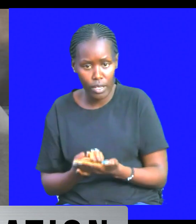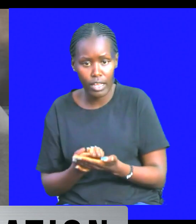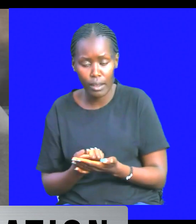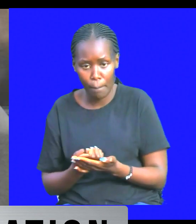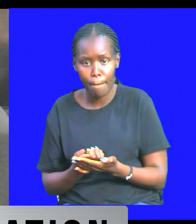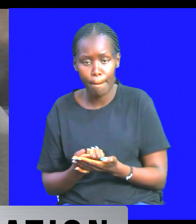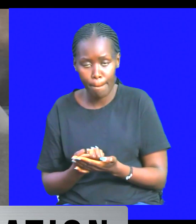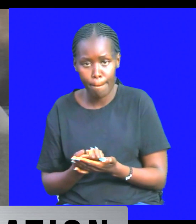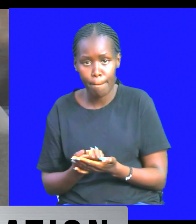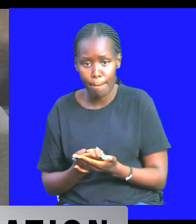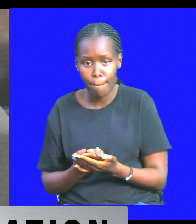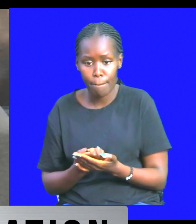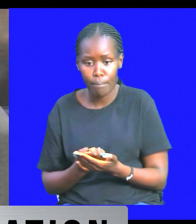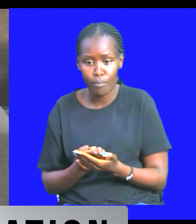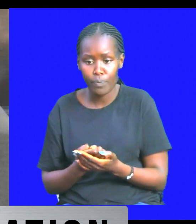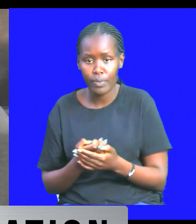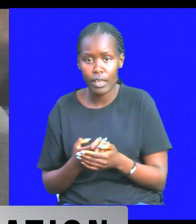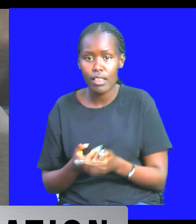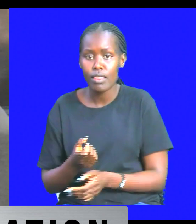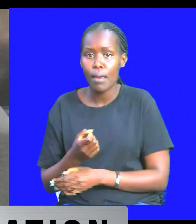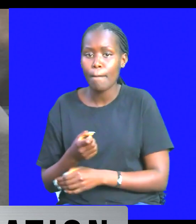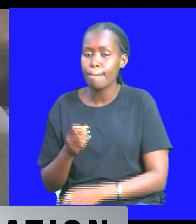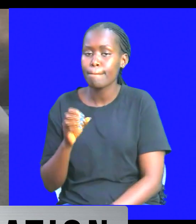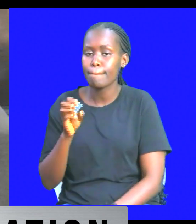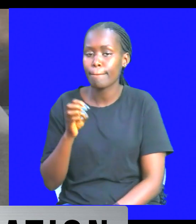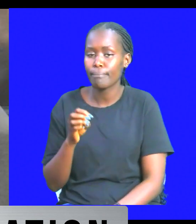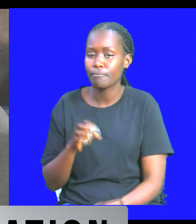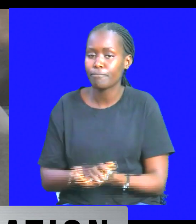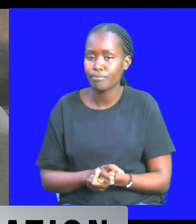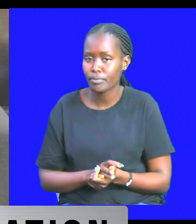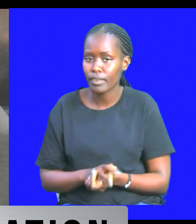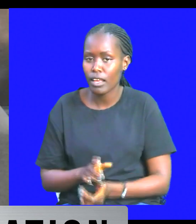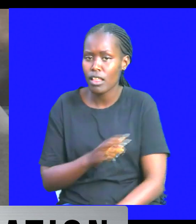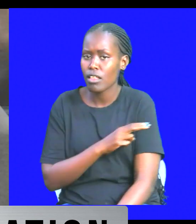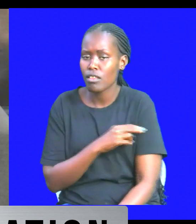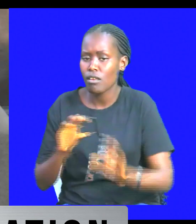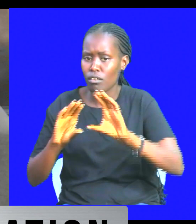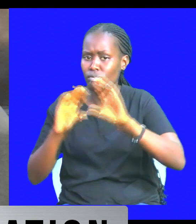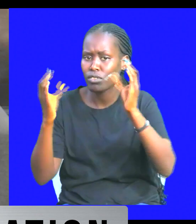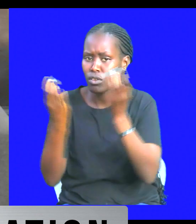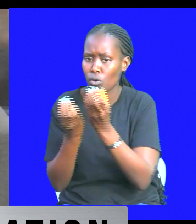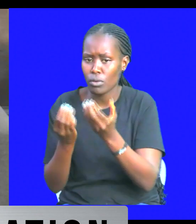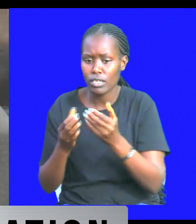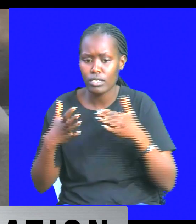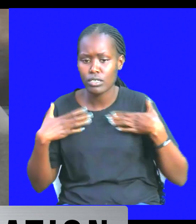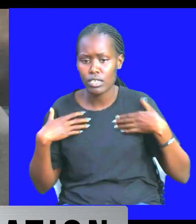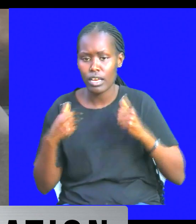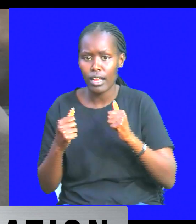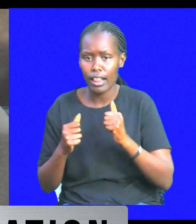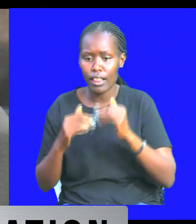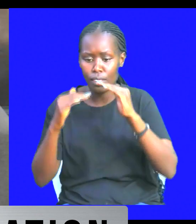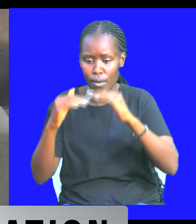extension, call it the medical extension. I had the community health promoter. Health promoters,